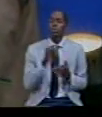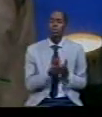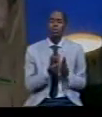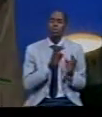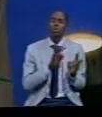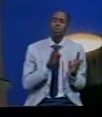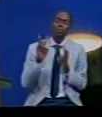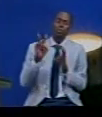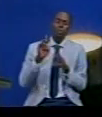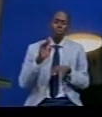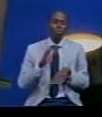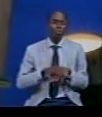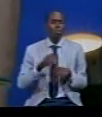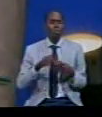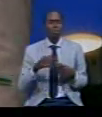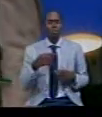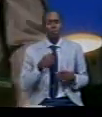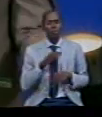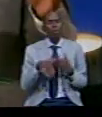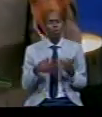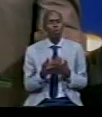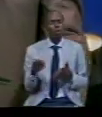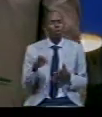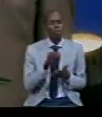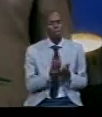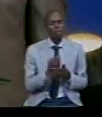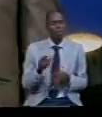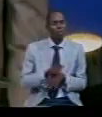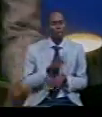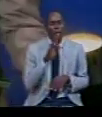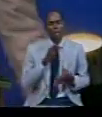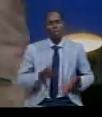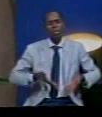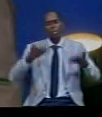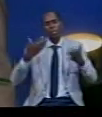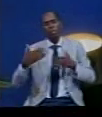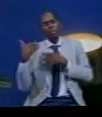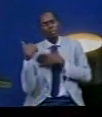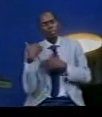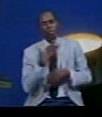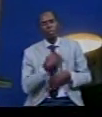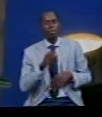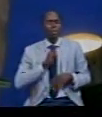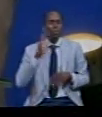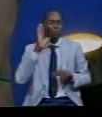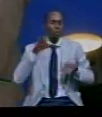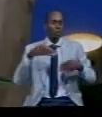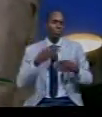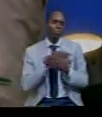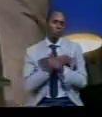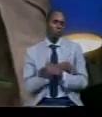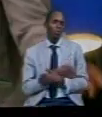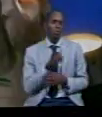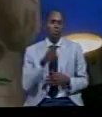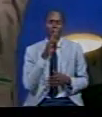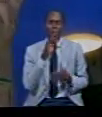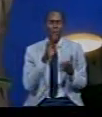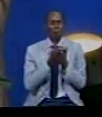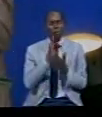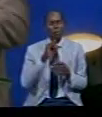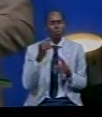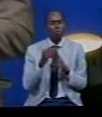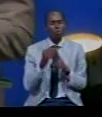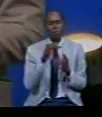rest. You are believing the one that says, look up to him and be ye saved, all ye ends of the earth. You are believing the one that says,